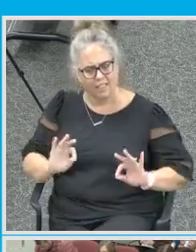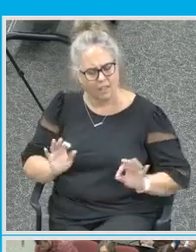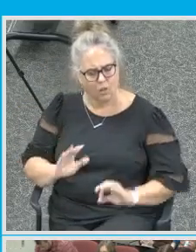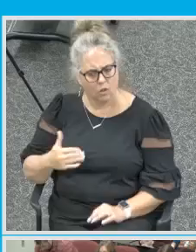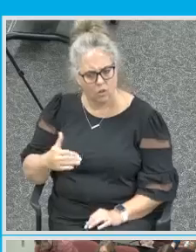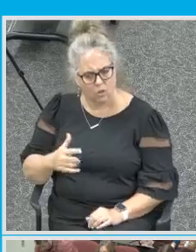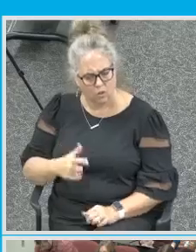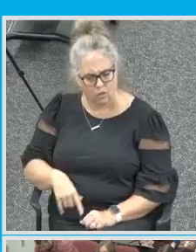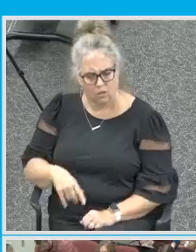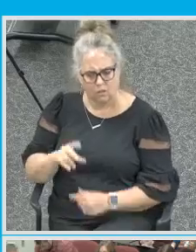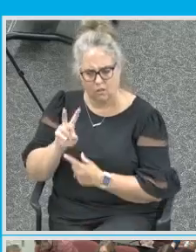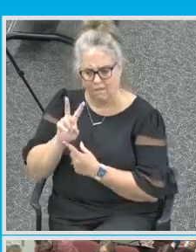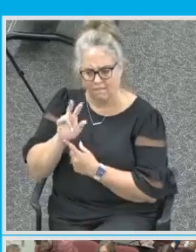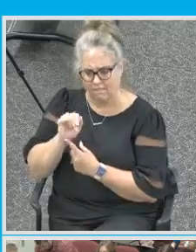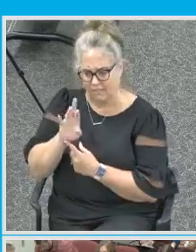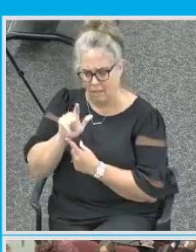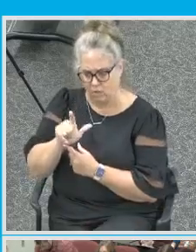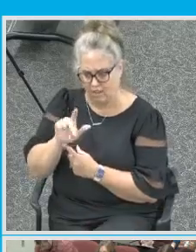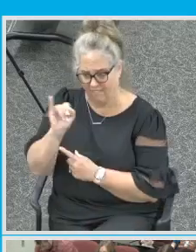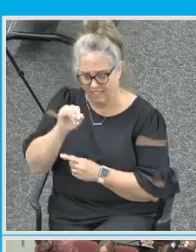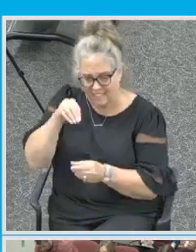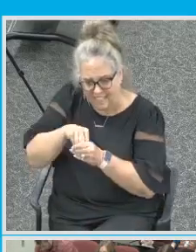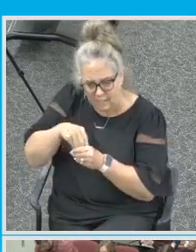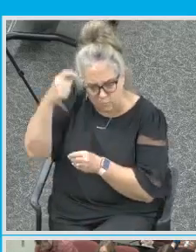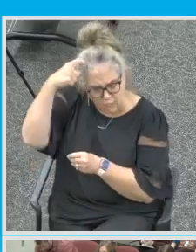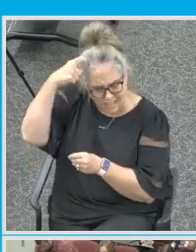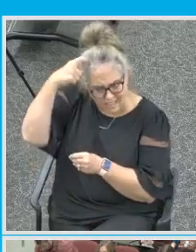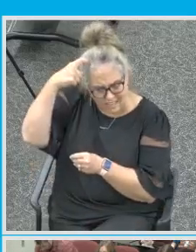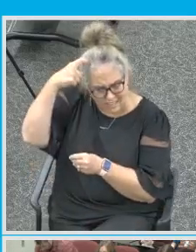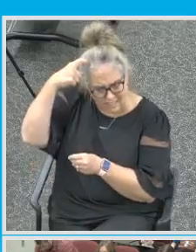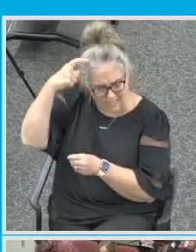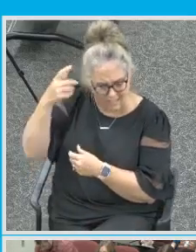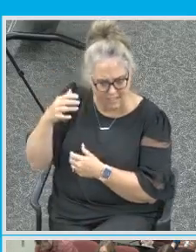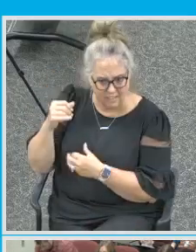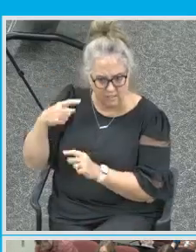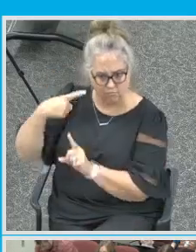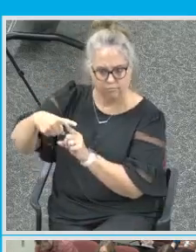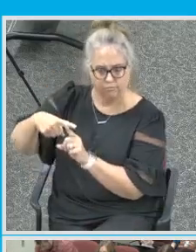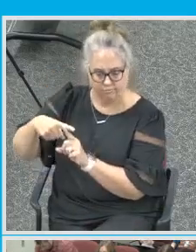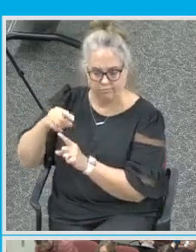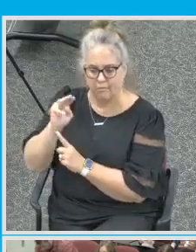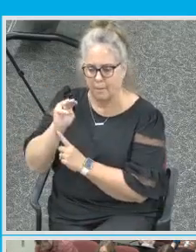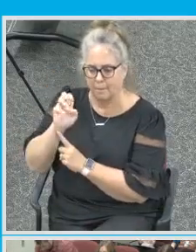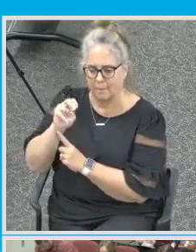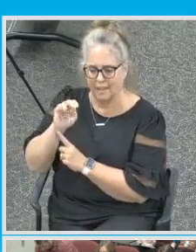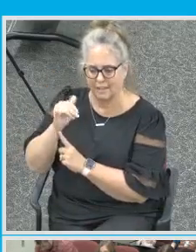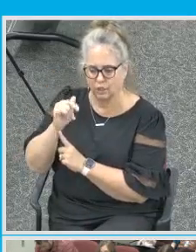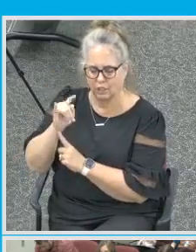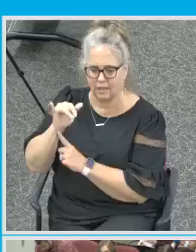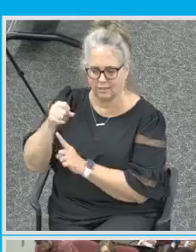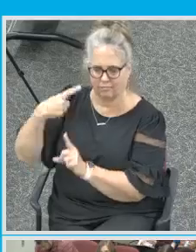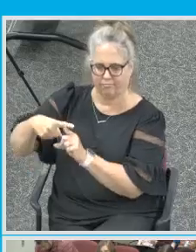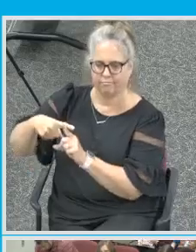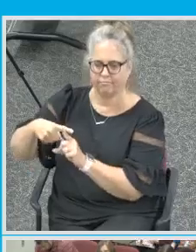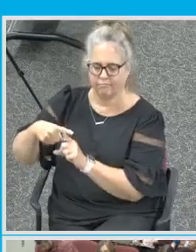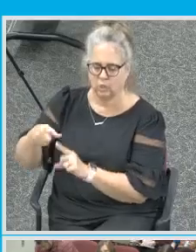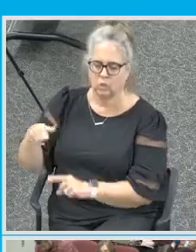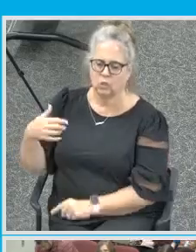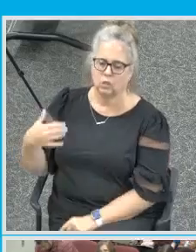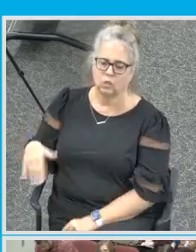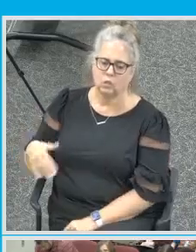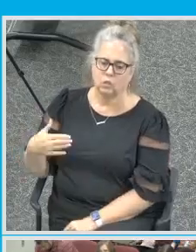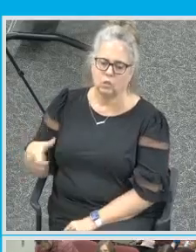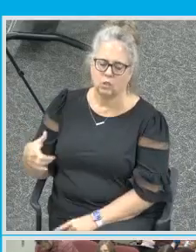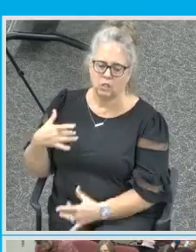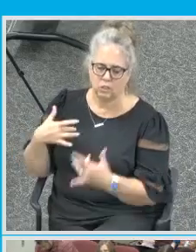meningitis, and then others presented with other types of illness. And when we're able to interview the cases and we try